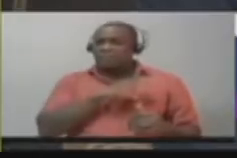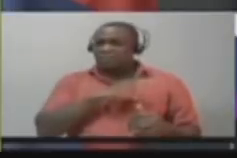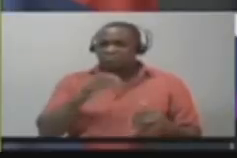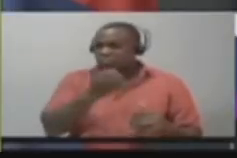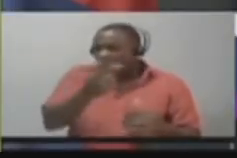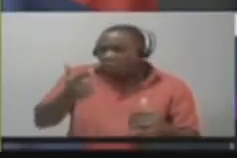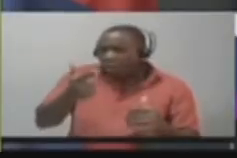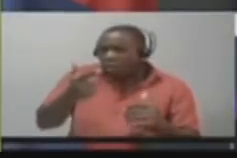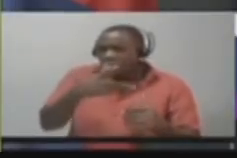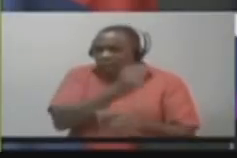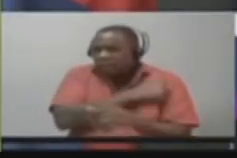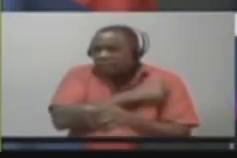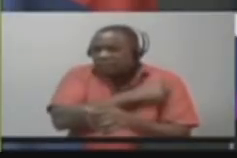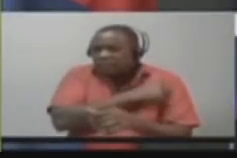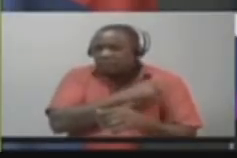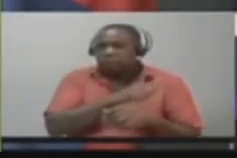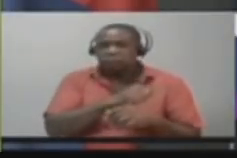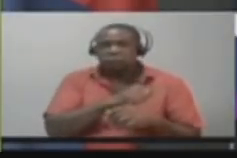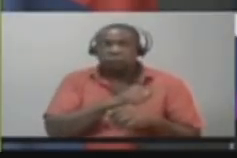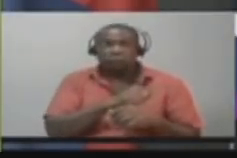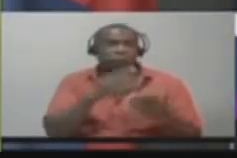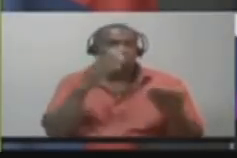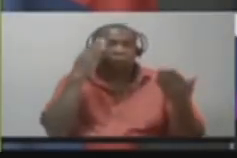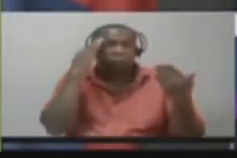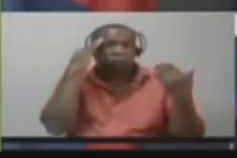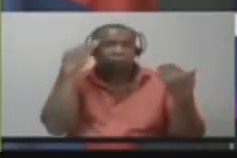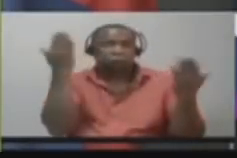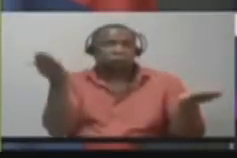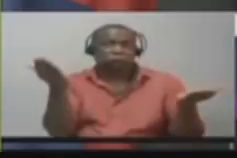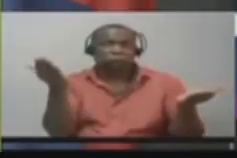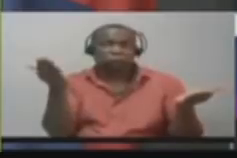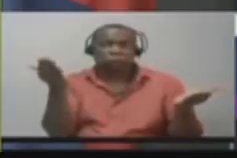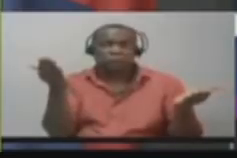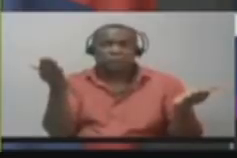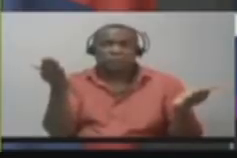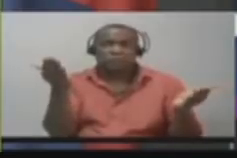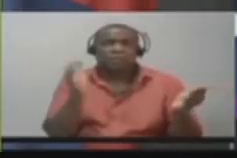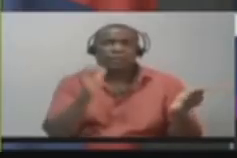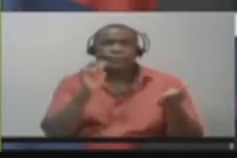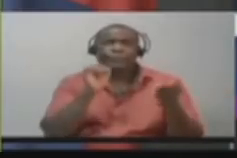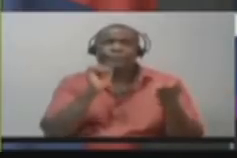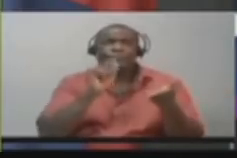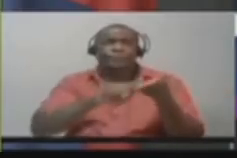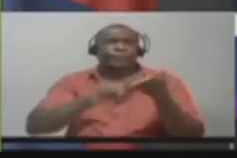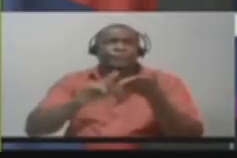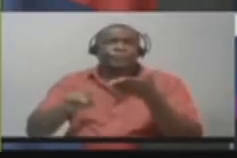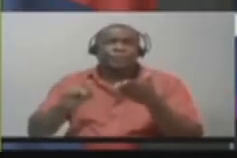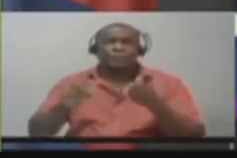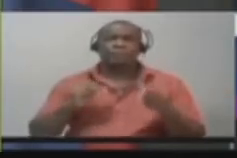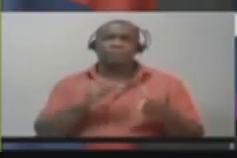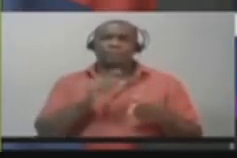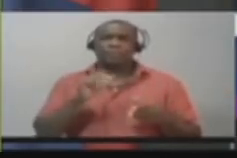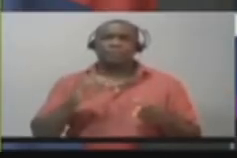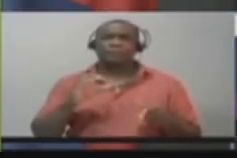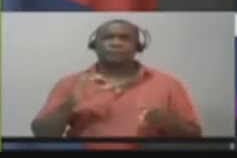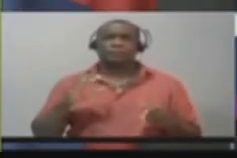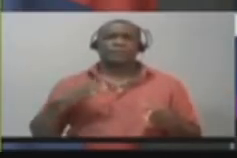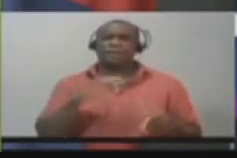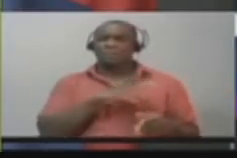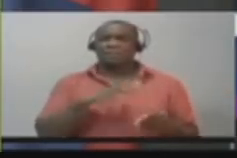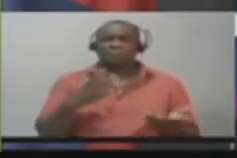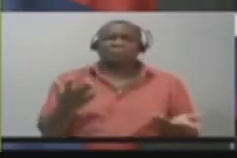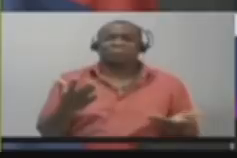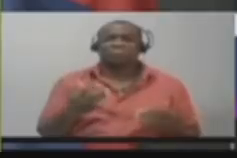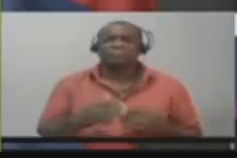don't know. I do not monitor members of cabinet, but I would be on for that. But given what we have